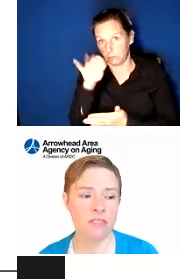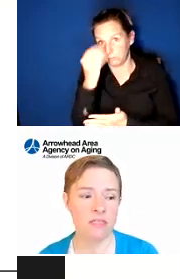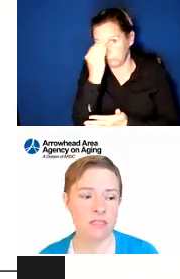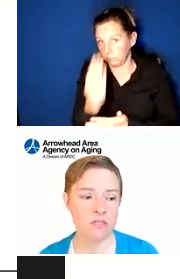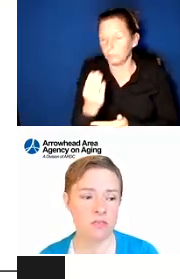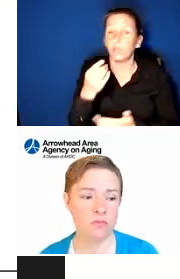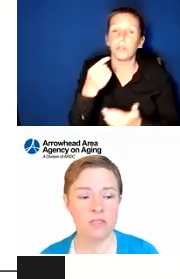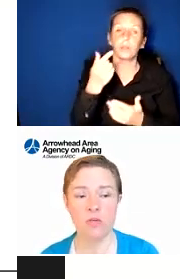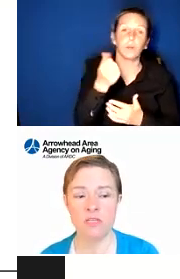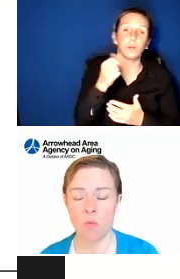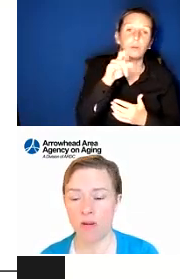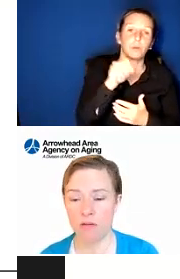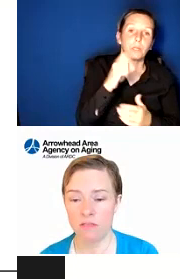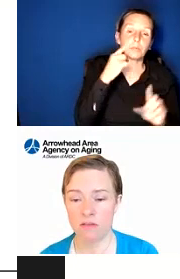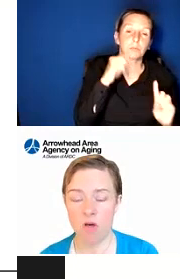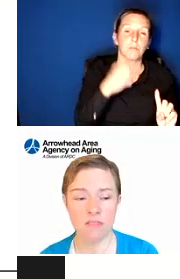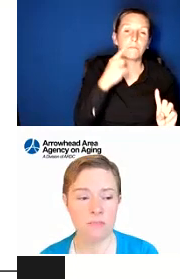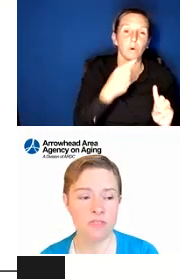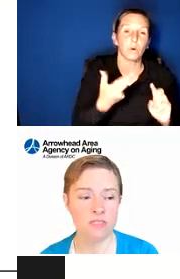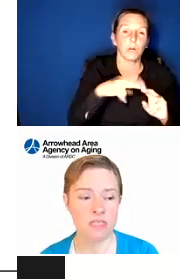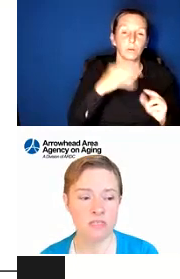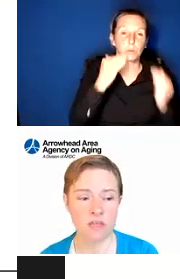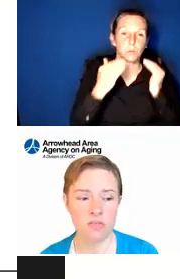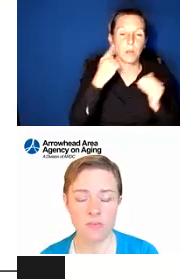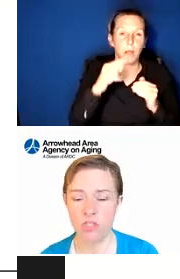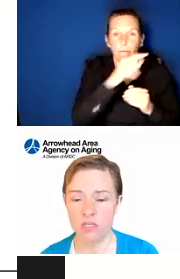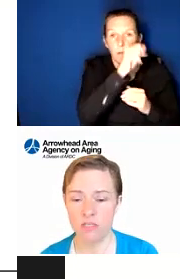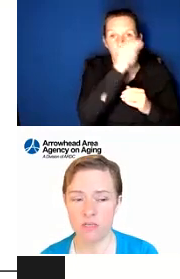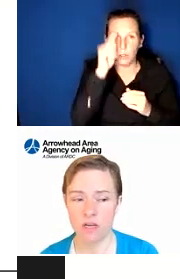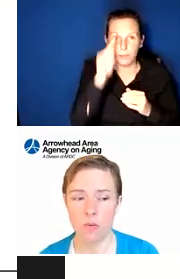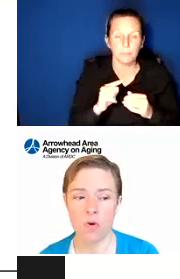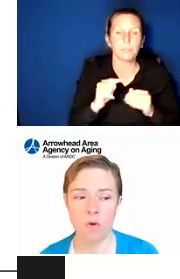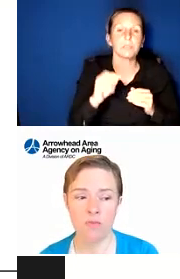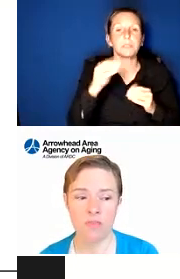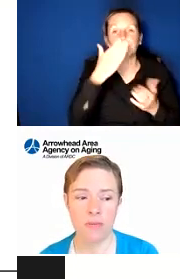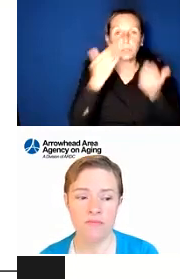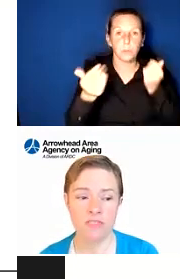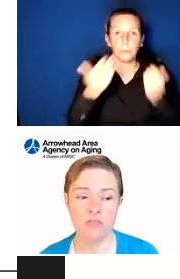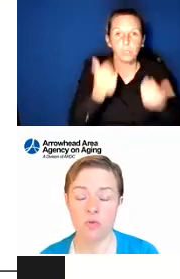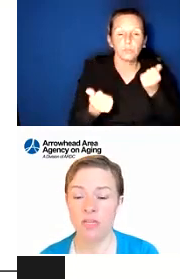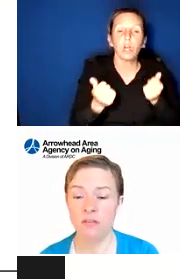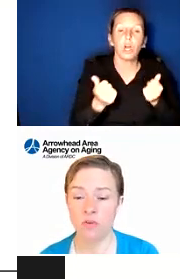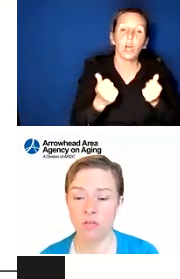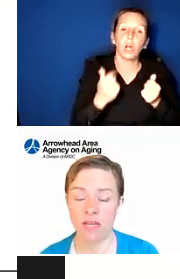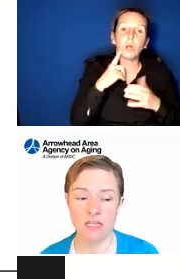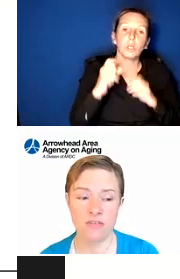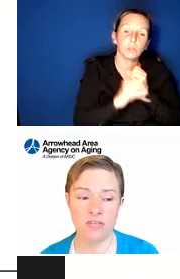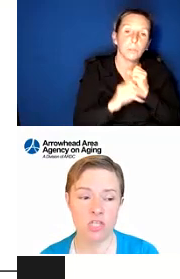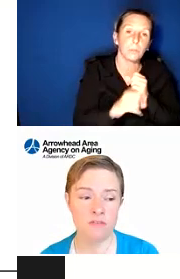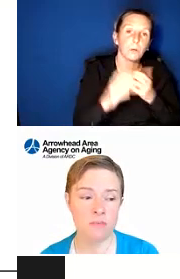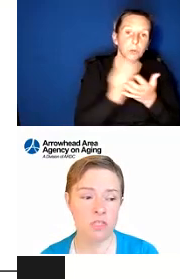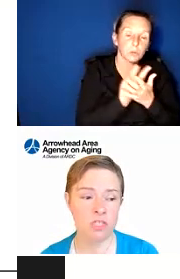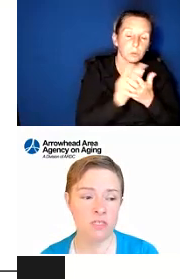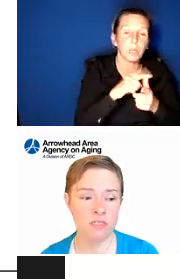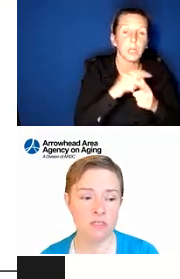are intended to increase awareness of Alzheimer's disease and other dementias, promote the benefits of screening for early